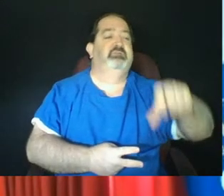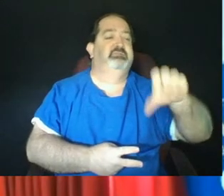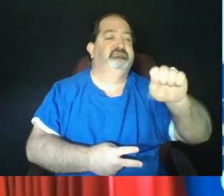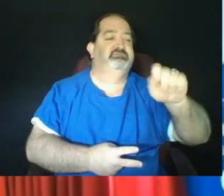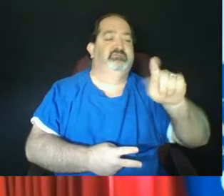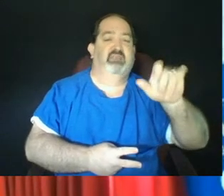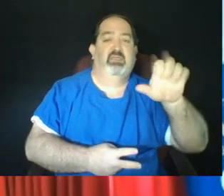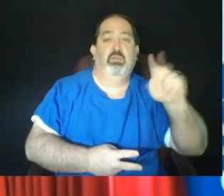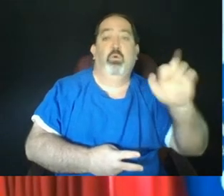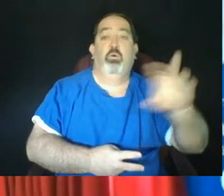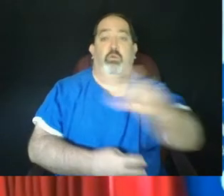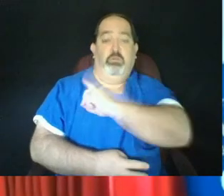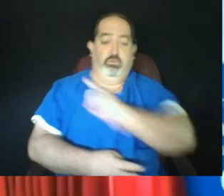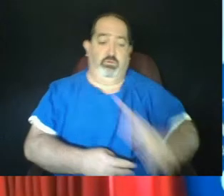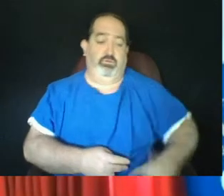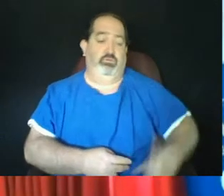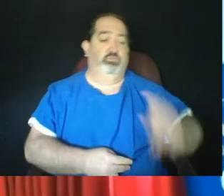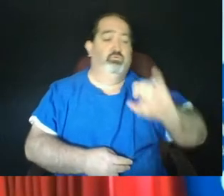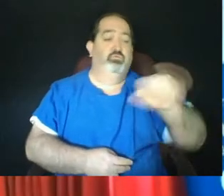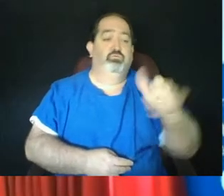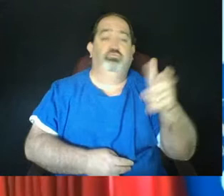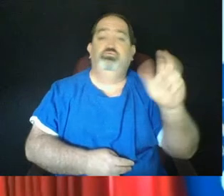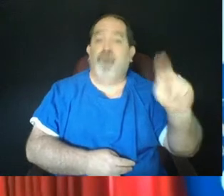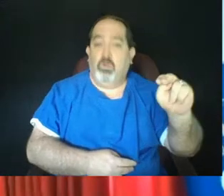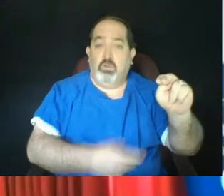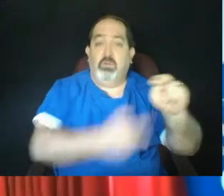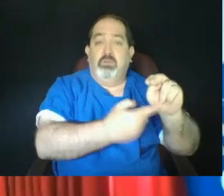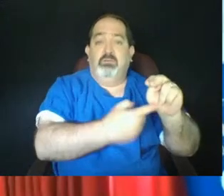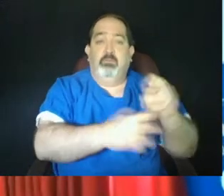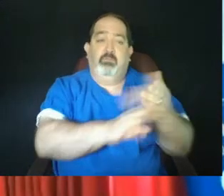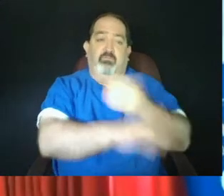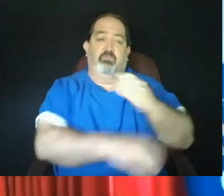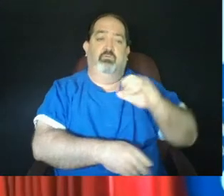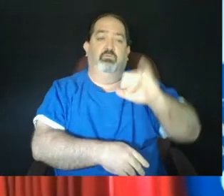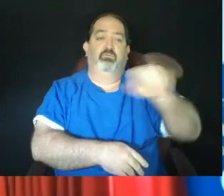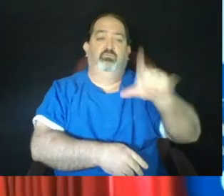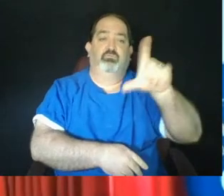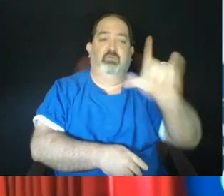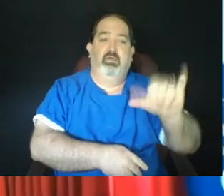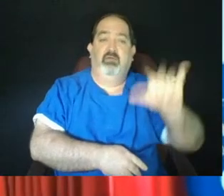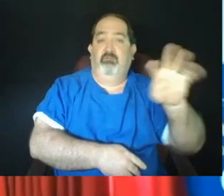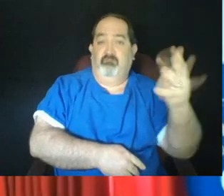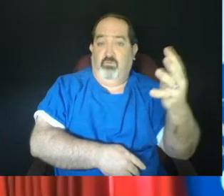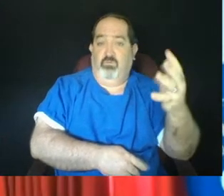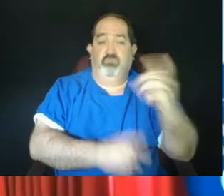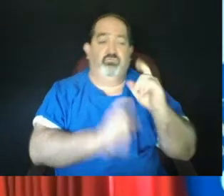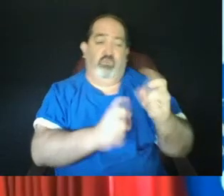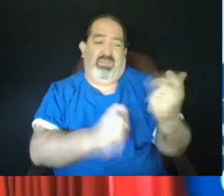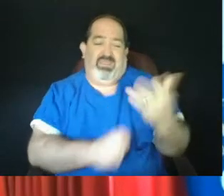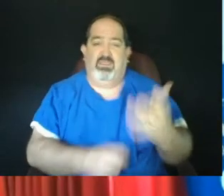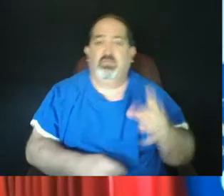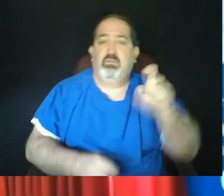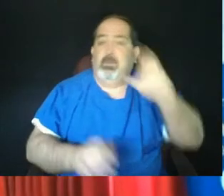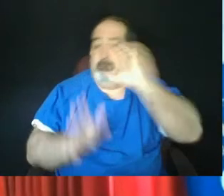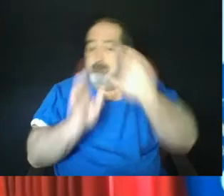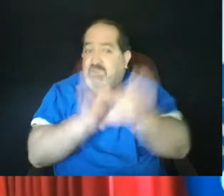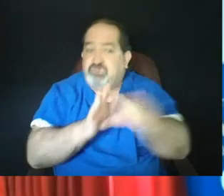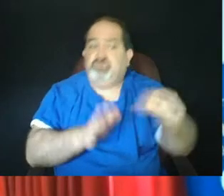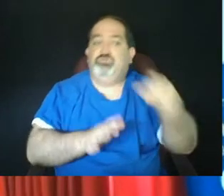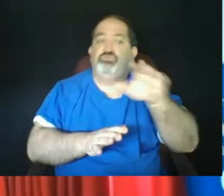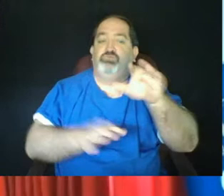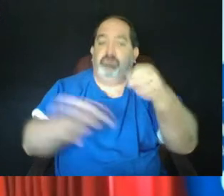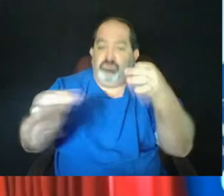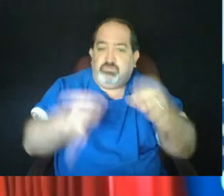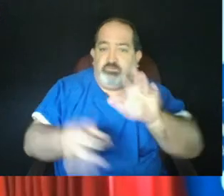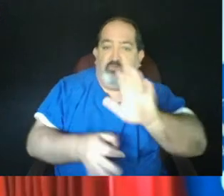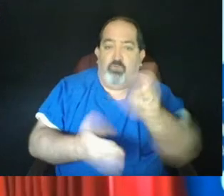the 4th of July with whatever you want to donate. She would need a picture, a description of